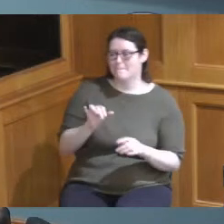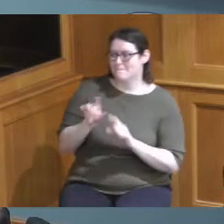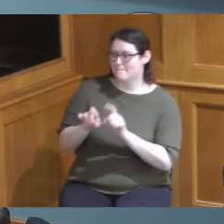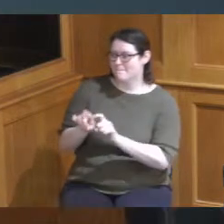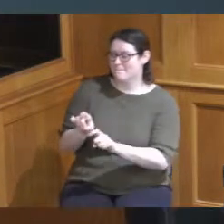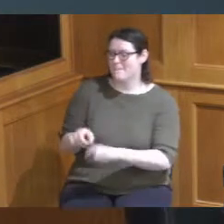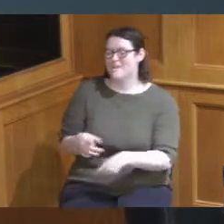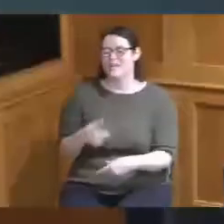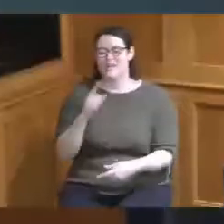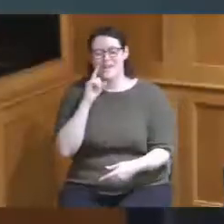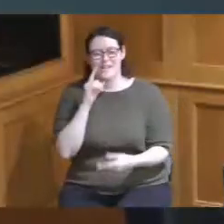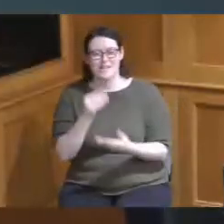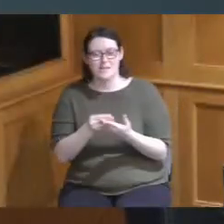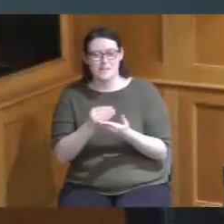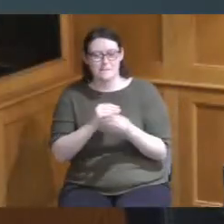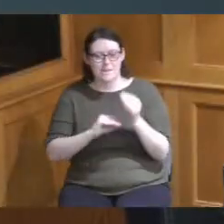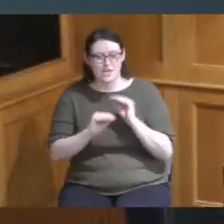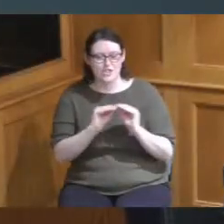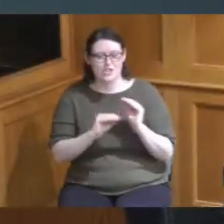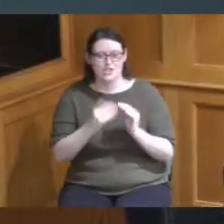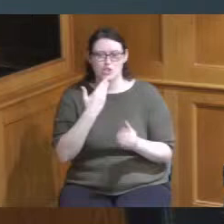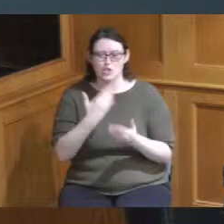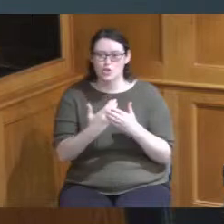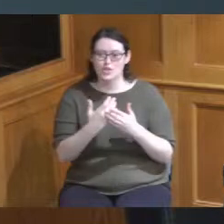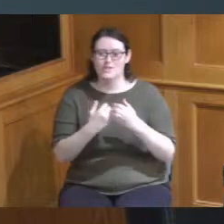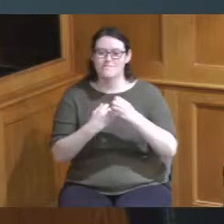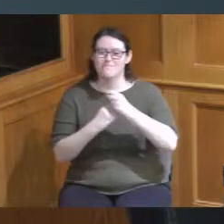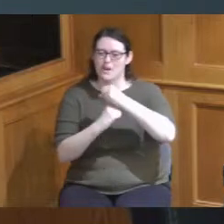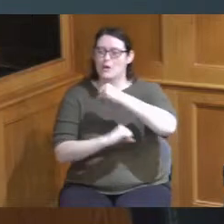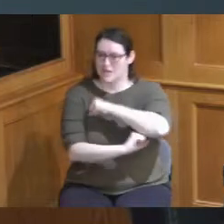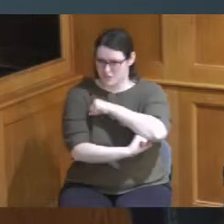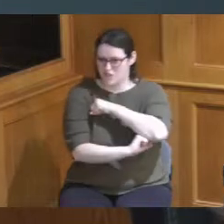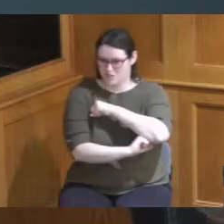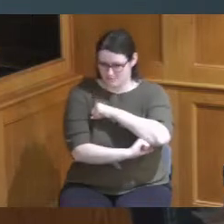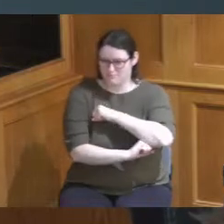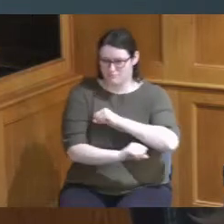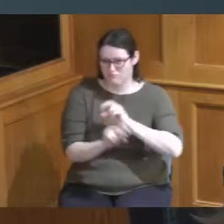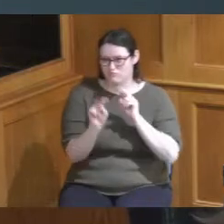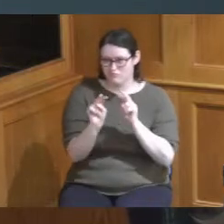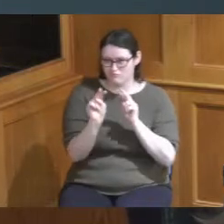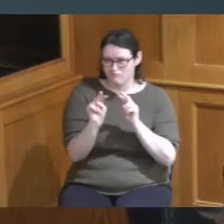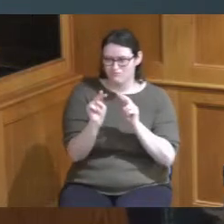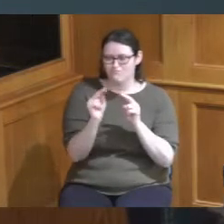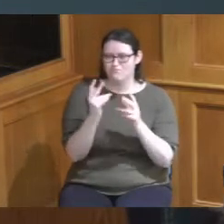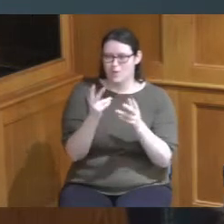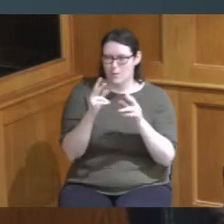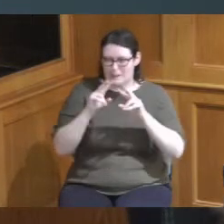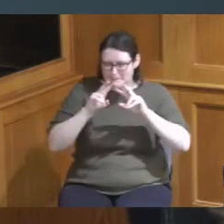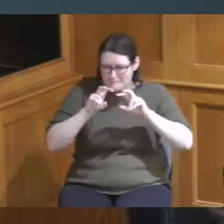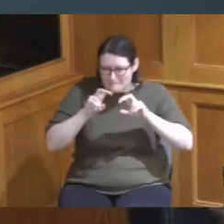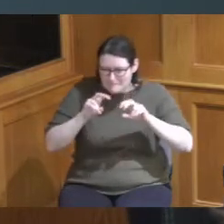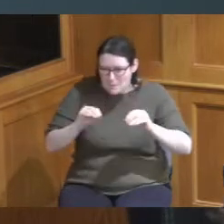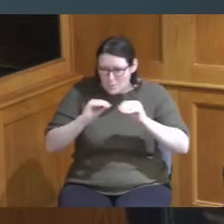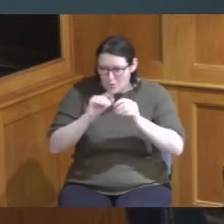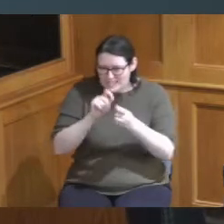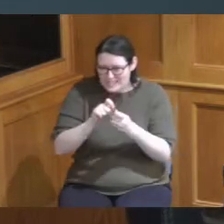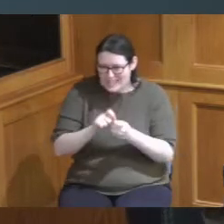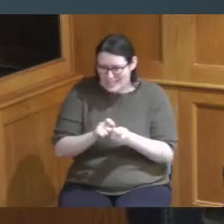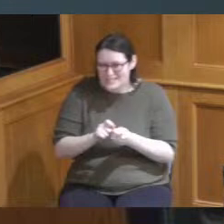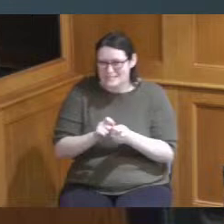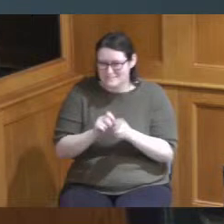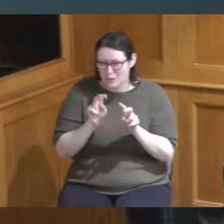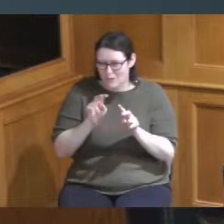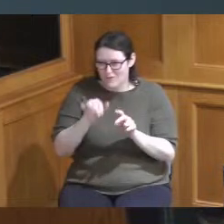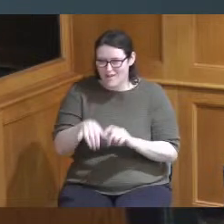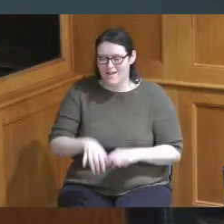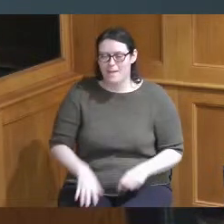the budget is a good foundation. Looking forward to getting down into the weeds. But I do